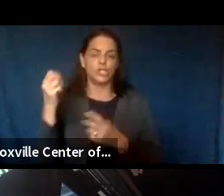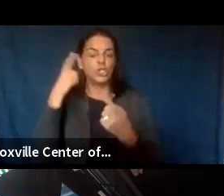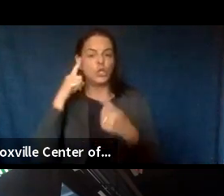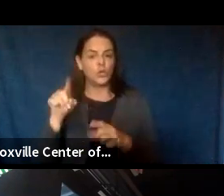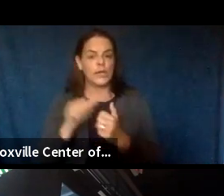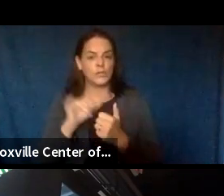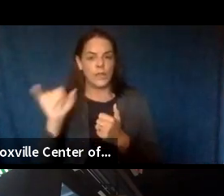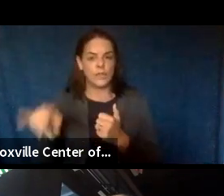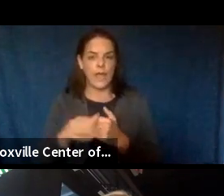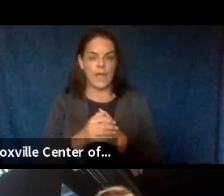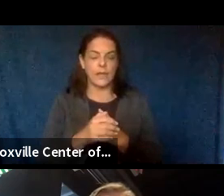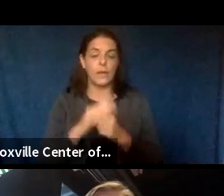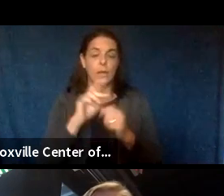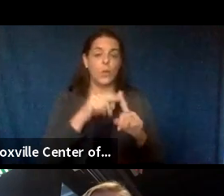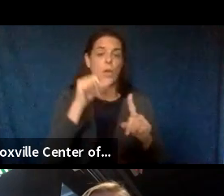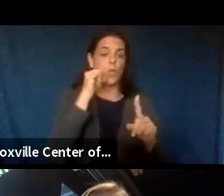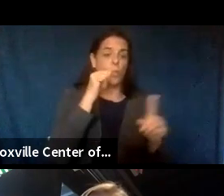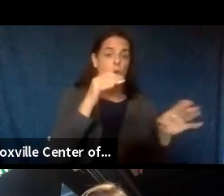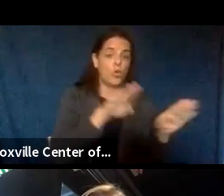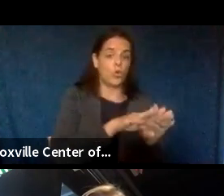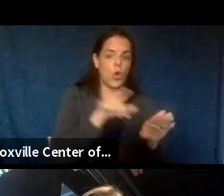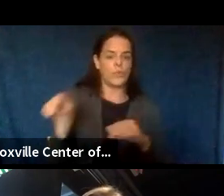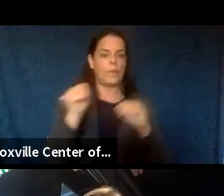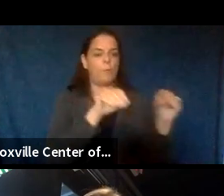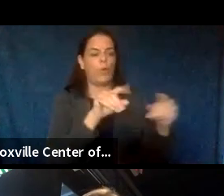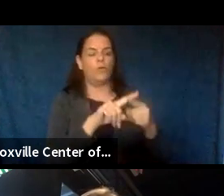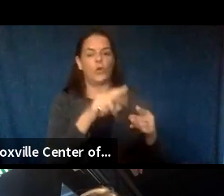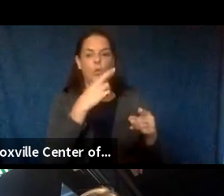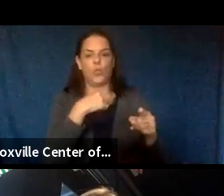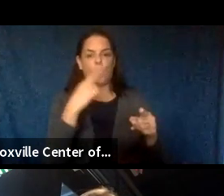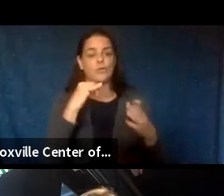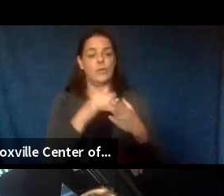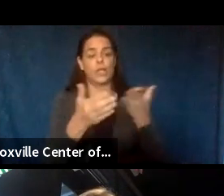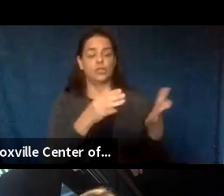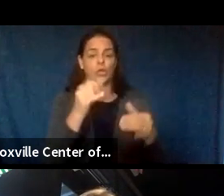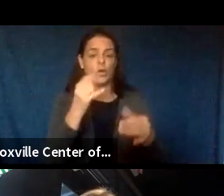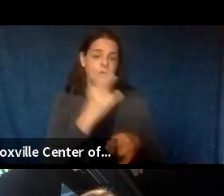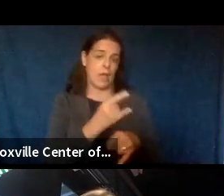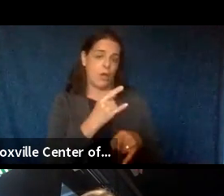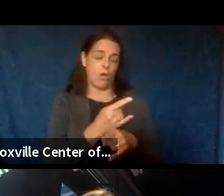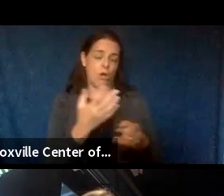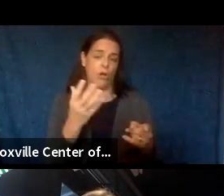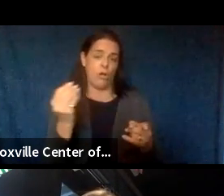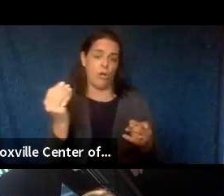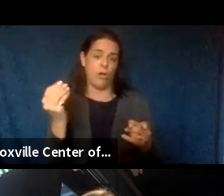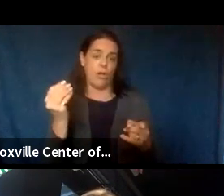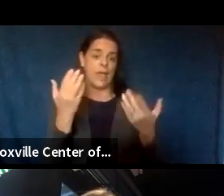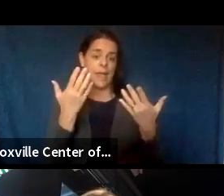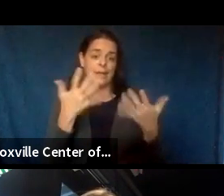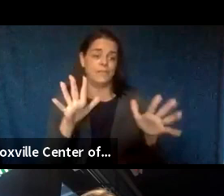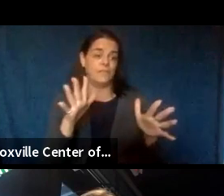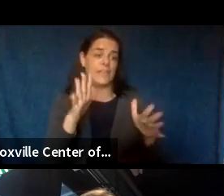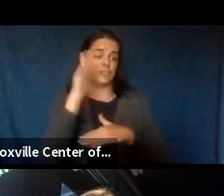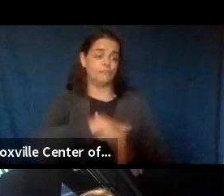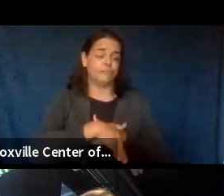that. When the bar is closed, folks are just moving to a restaurant that's serving alcohol and finishing their evening out there.